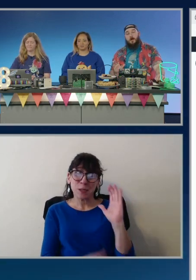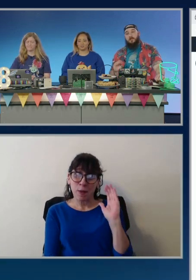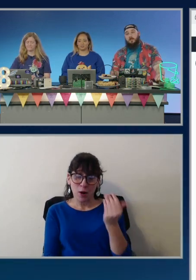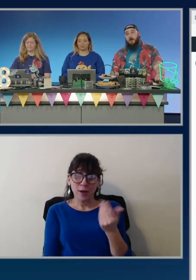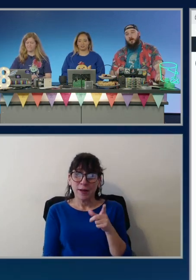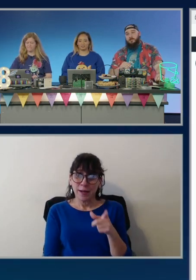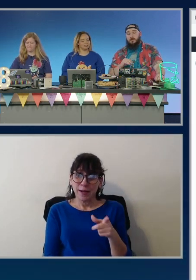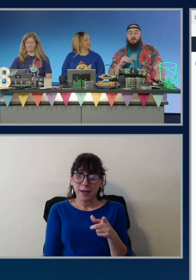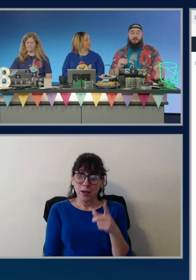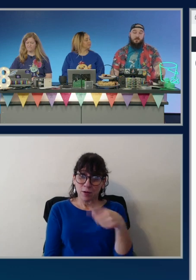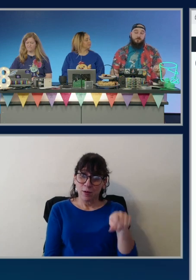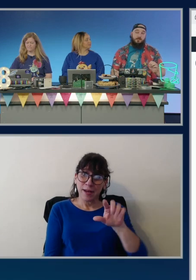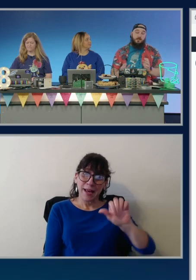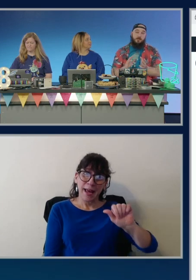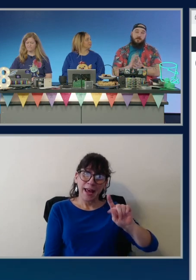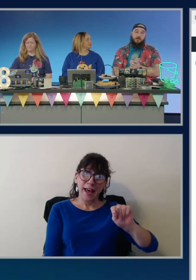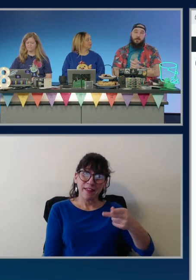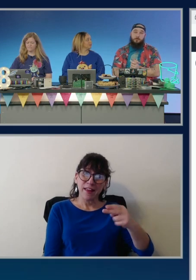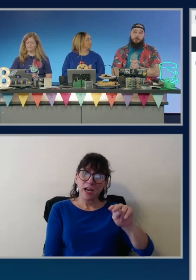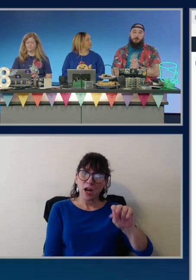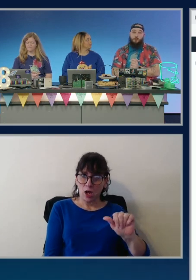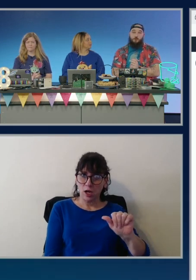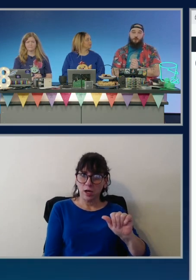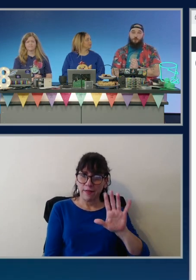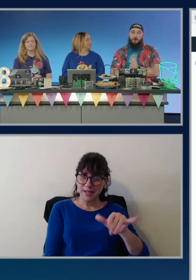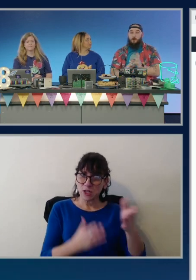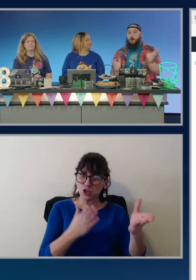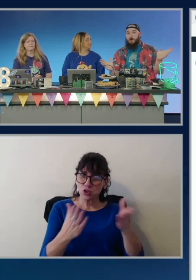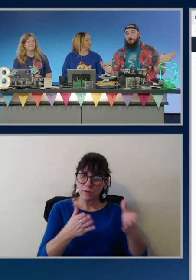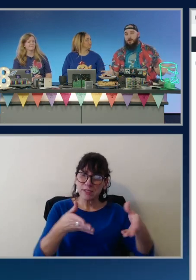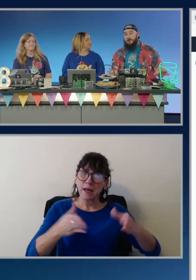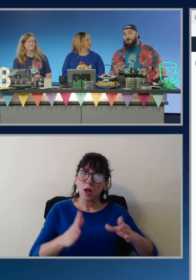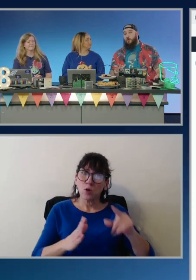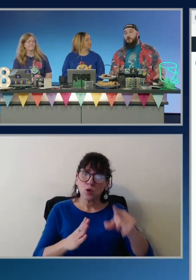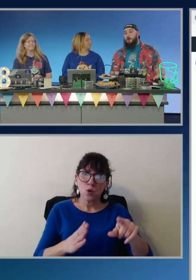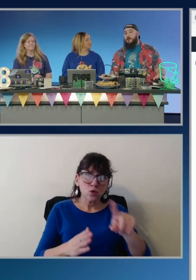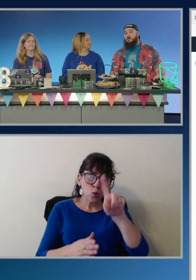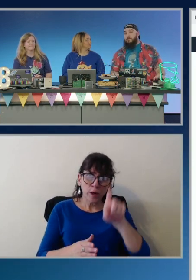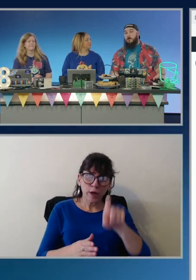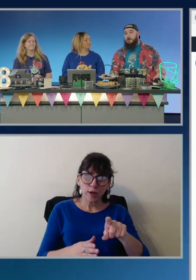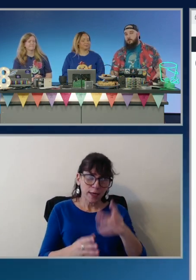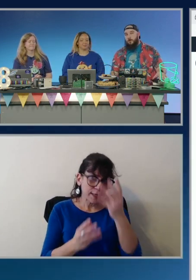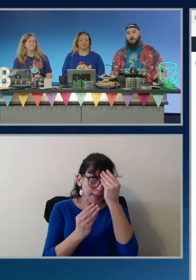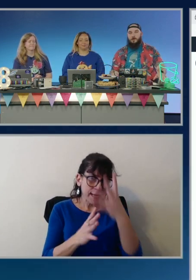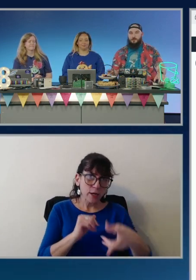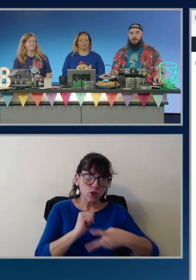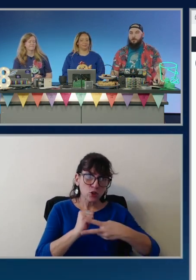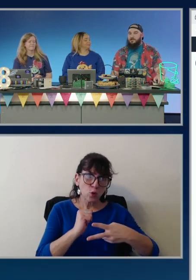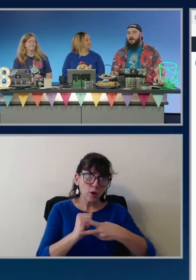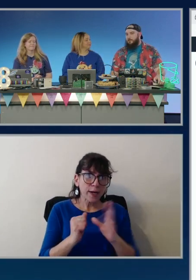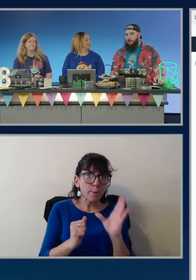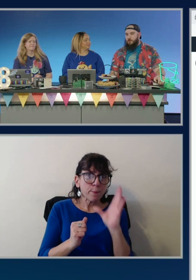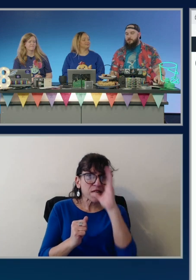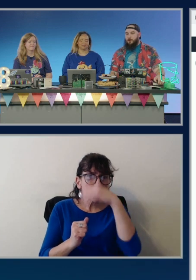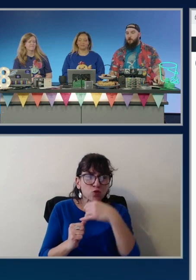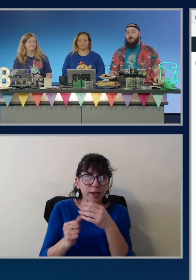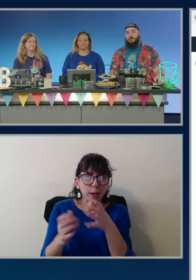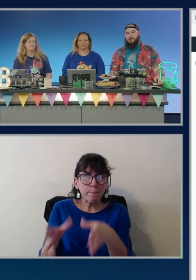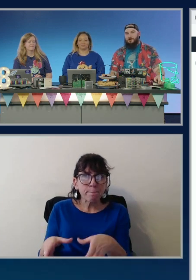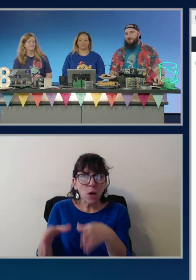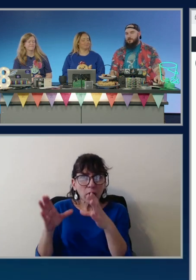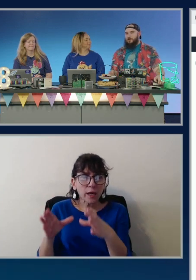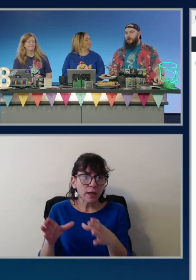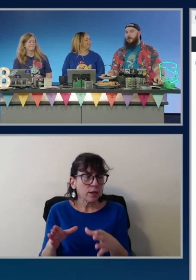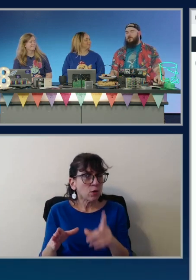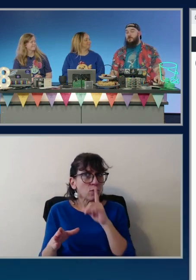there, Athena is a service that enables you to query data stored on an S3 bucket. It's just simple as that. So it's a glorious